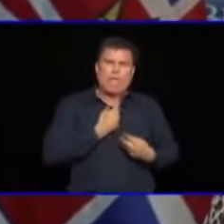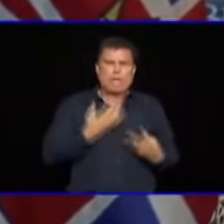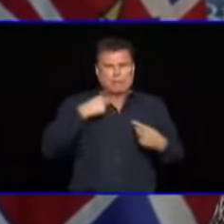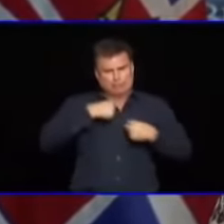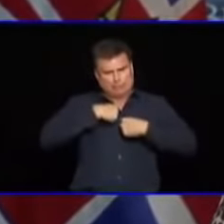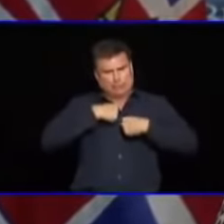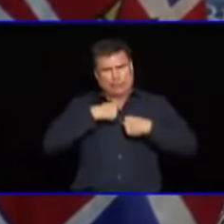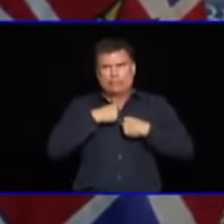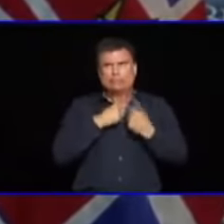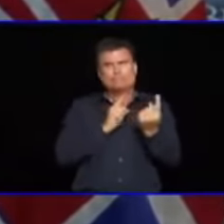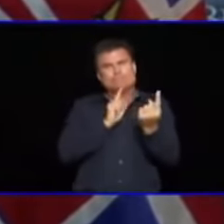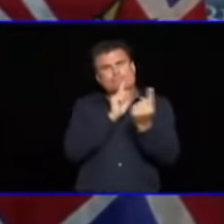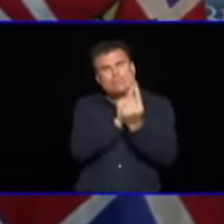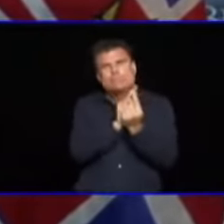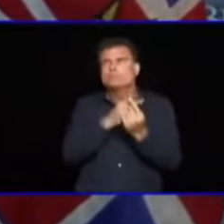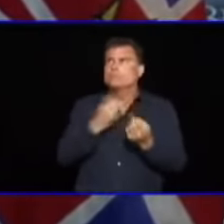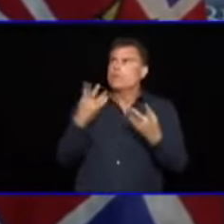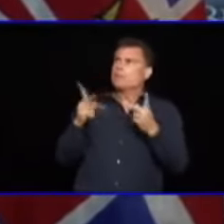people.